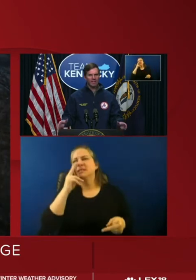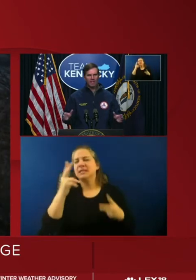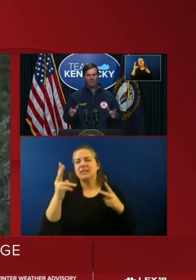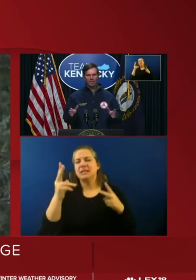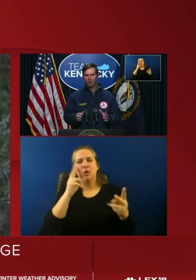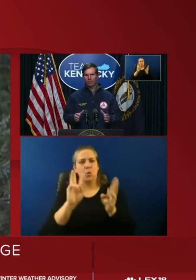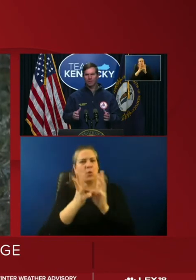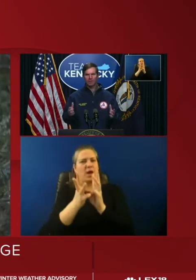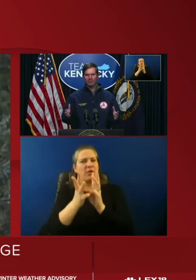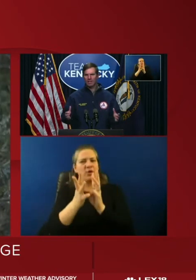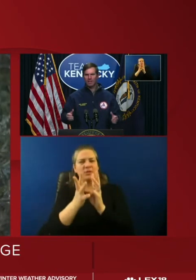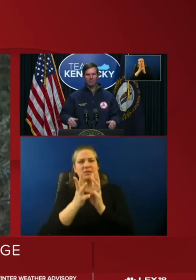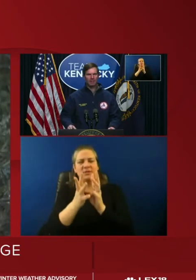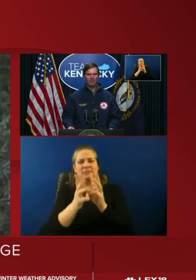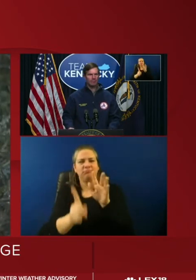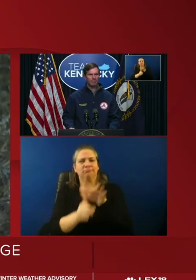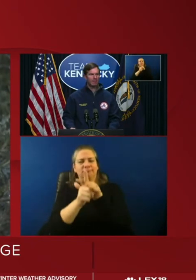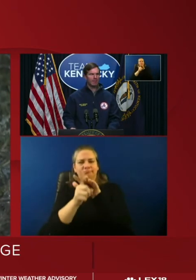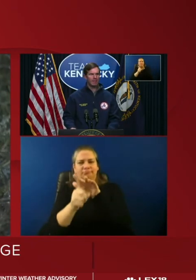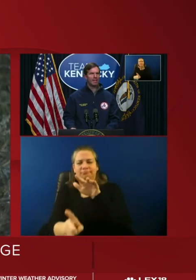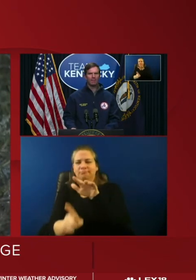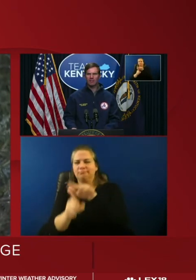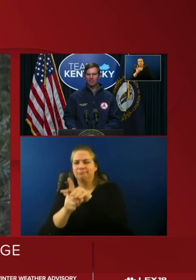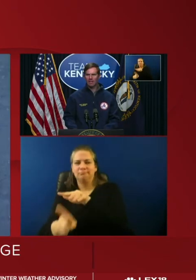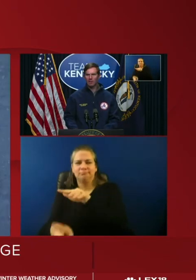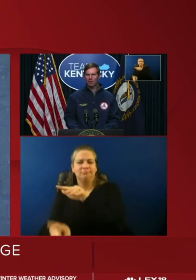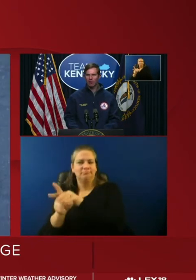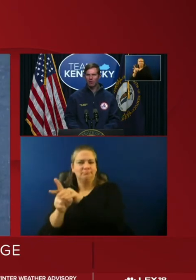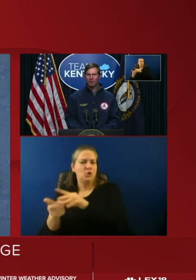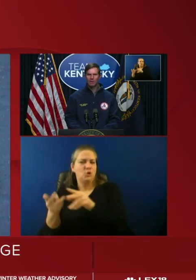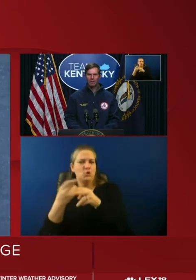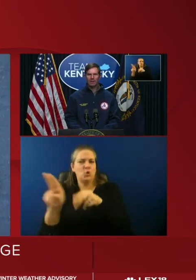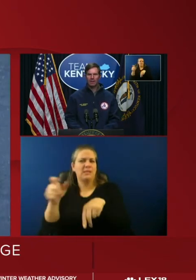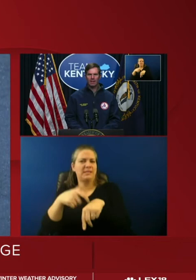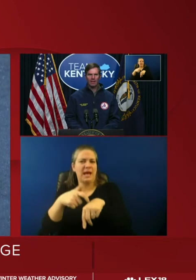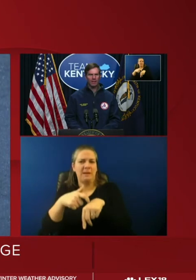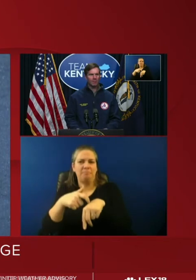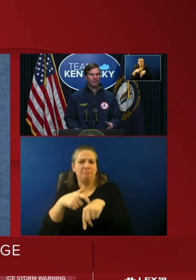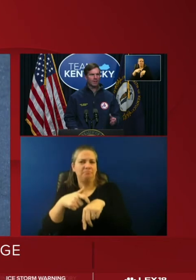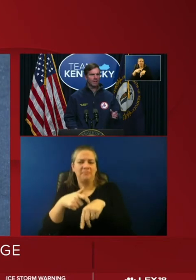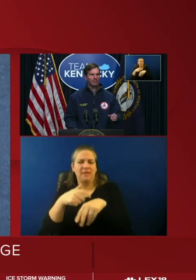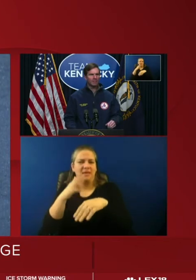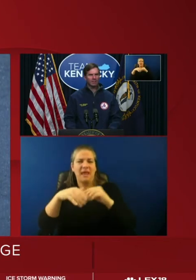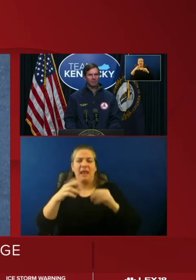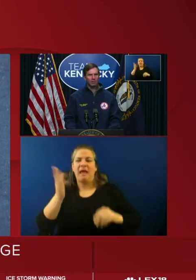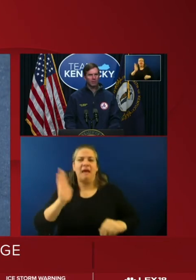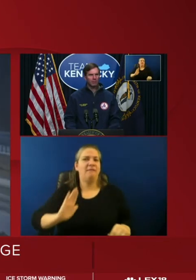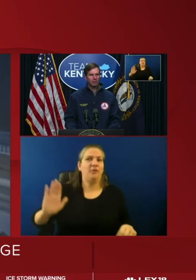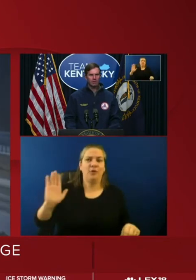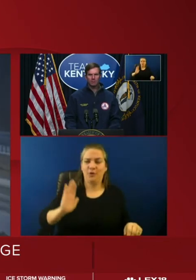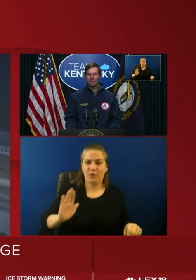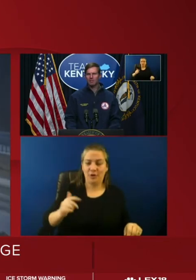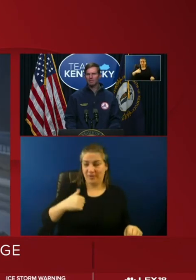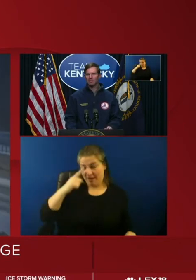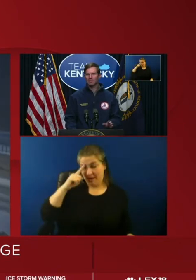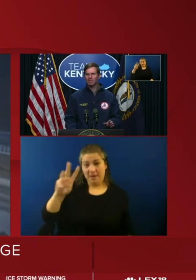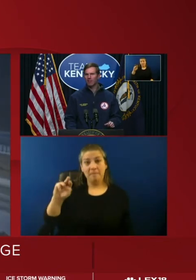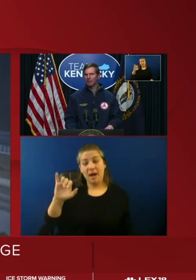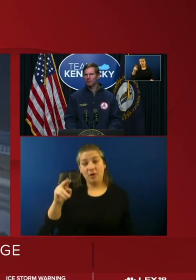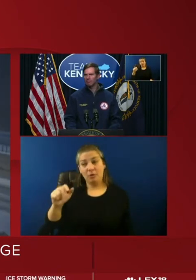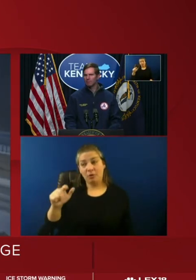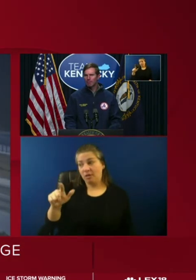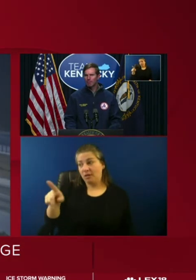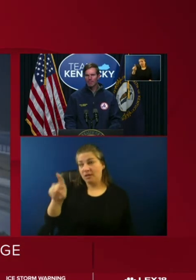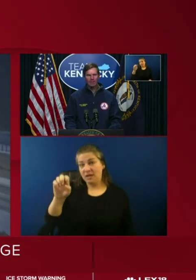events in a short period of time than any of us can recall. And I think Michael Dossett has been with emergency management since